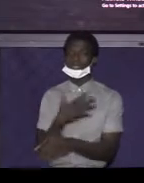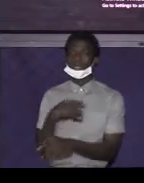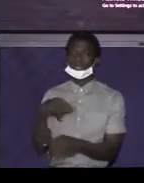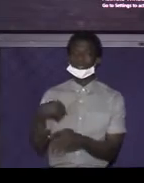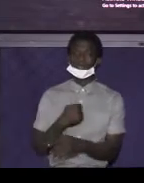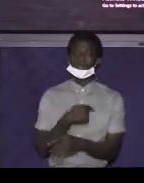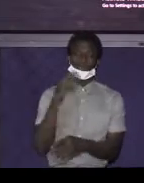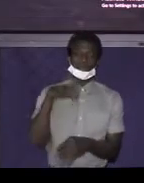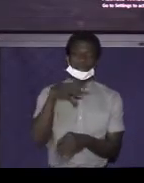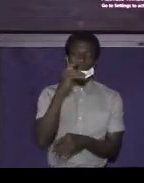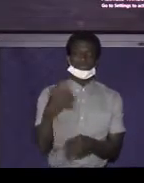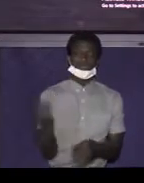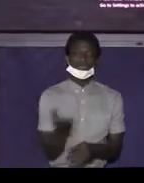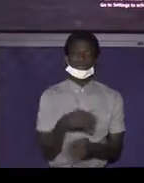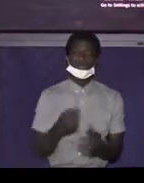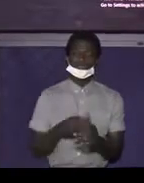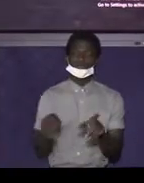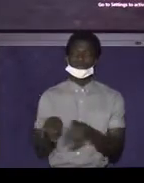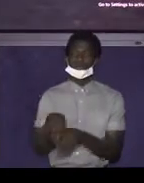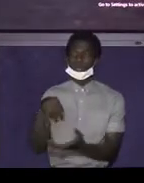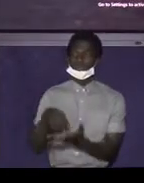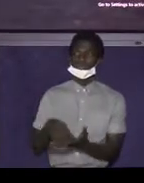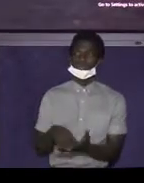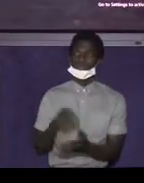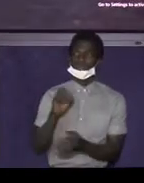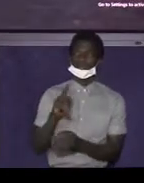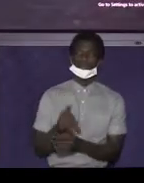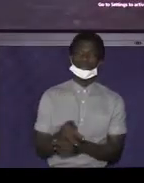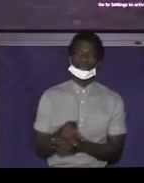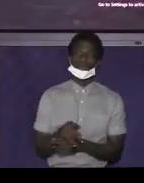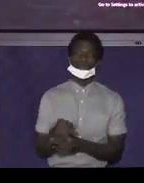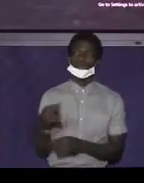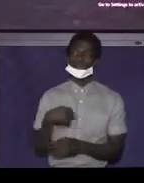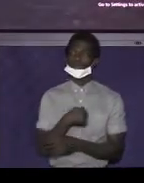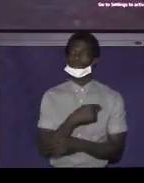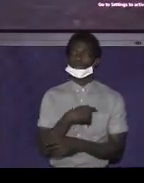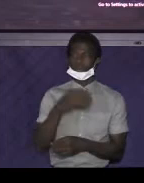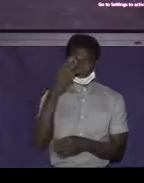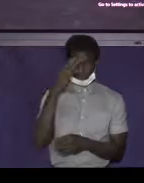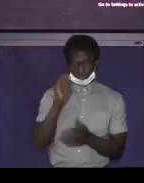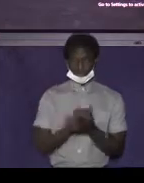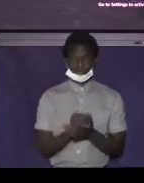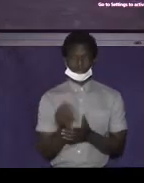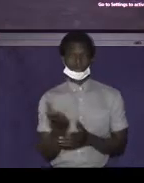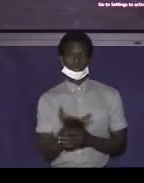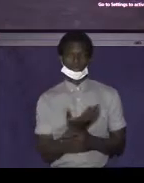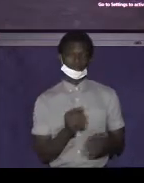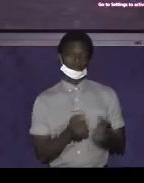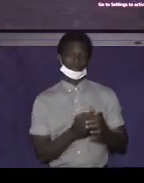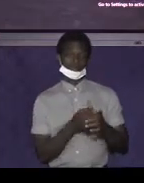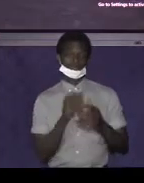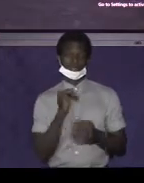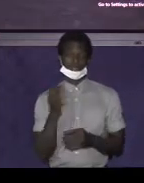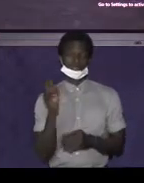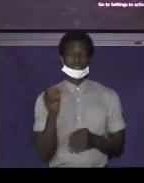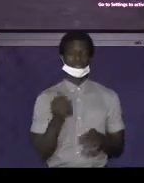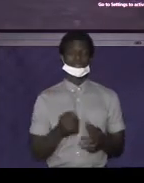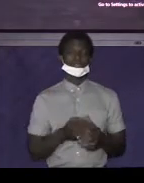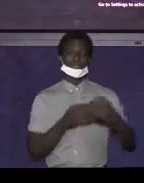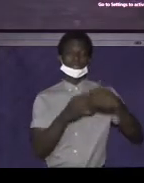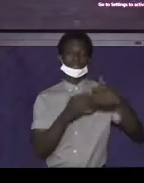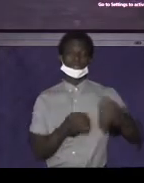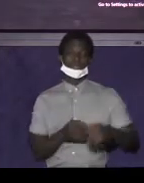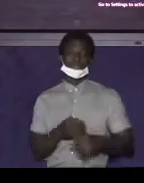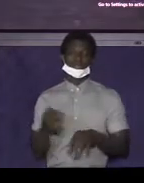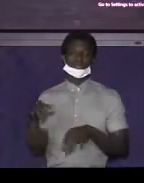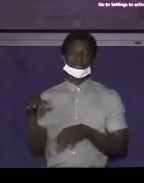we find the average speed like this. Okay, so we know that the average speed is the distance over time. So in this